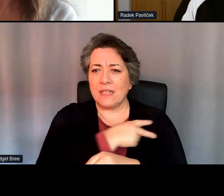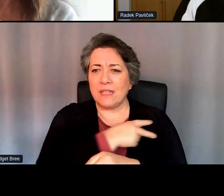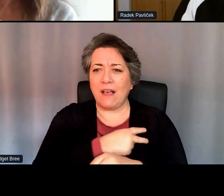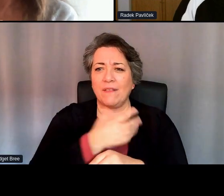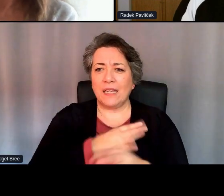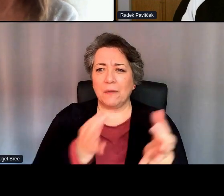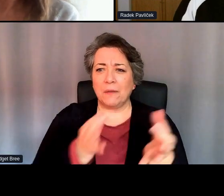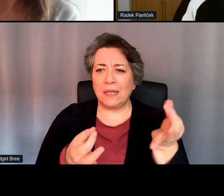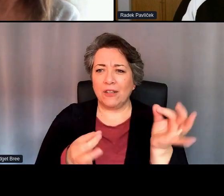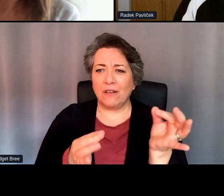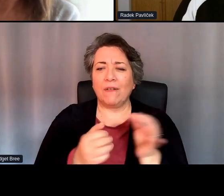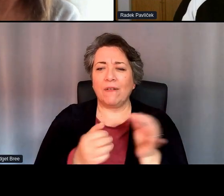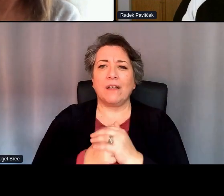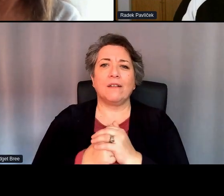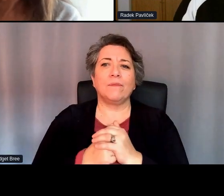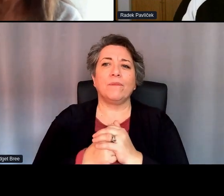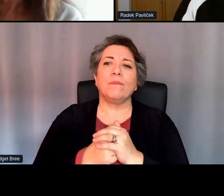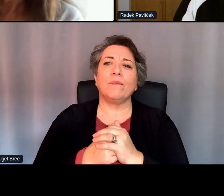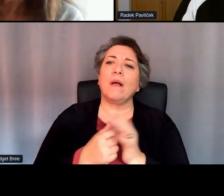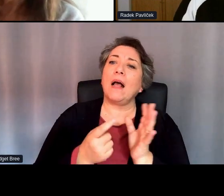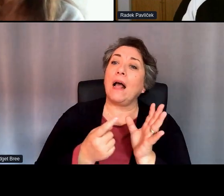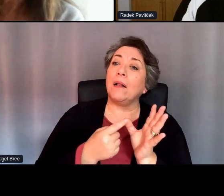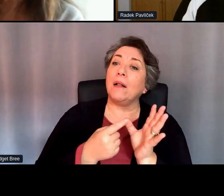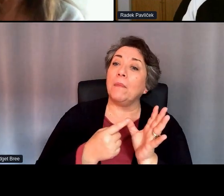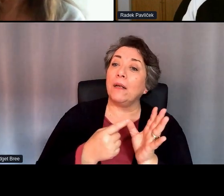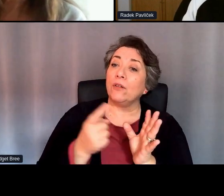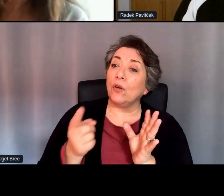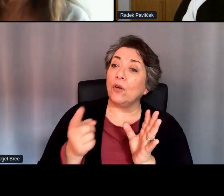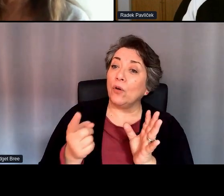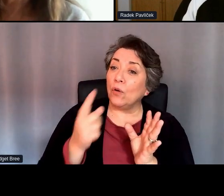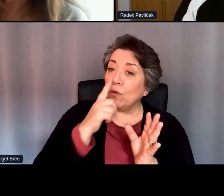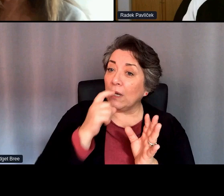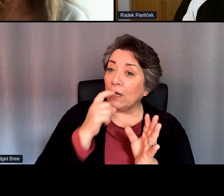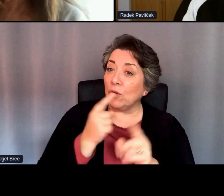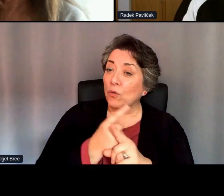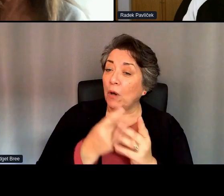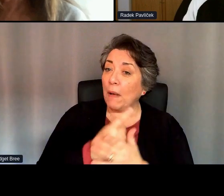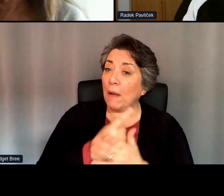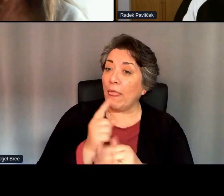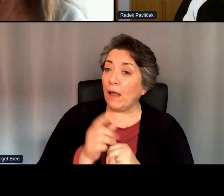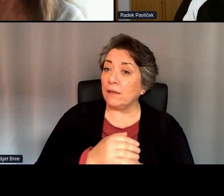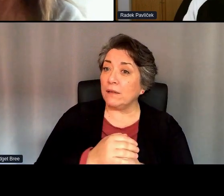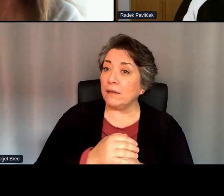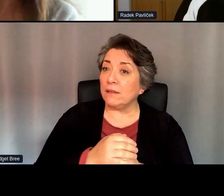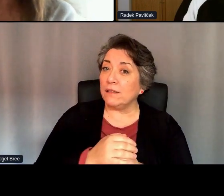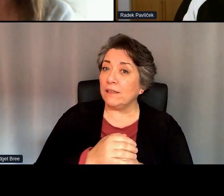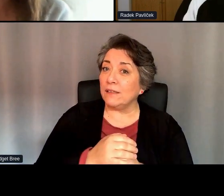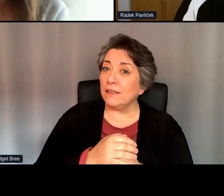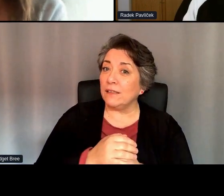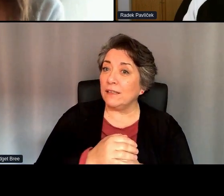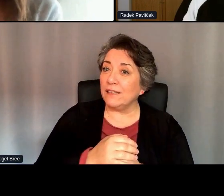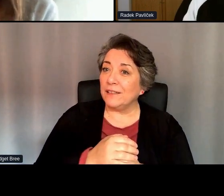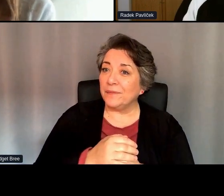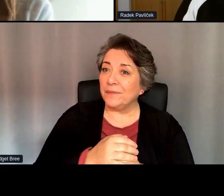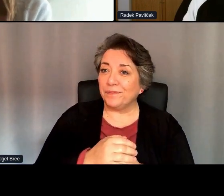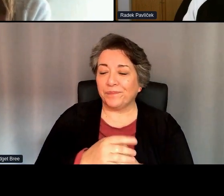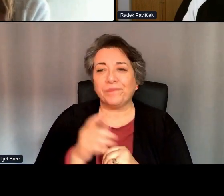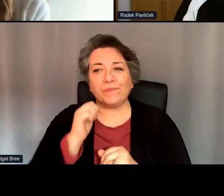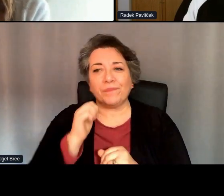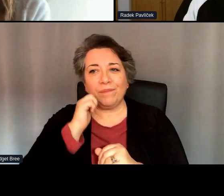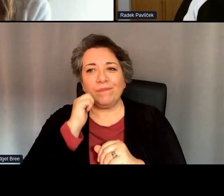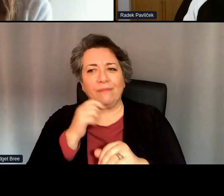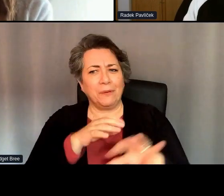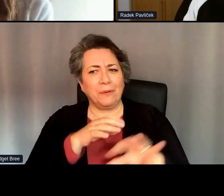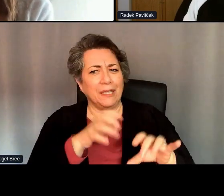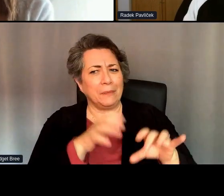So Alberto, can you speak to that if you are not typing at the same time? I was just typing, but I